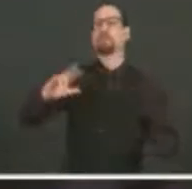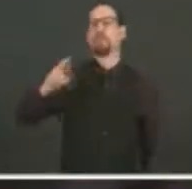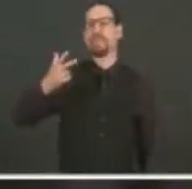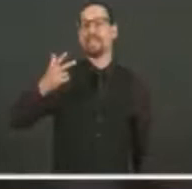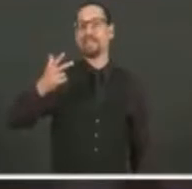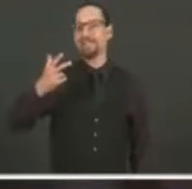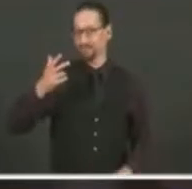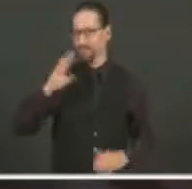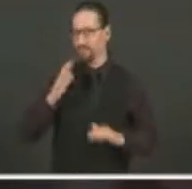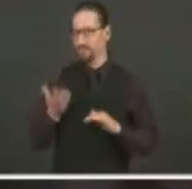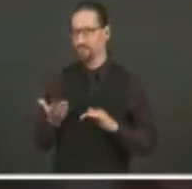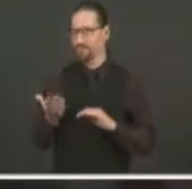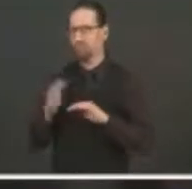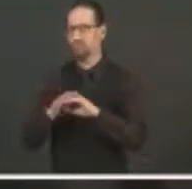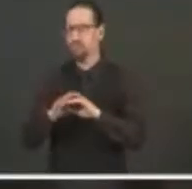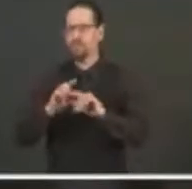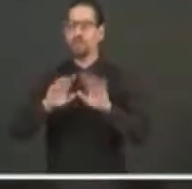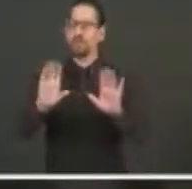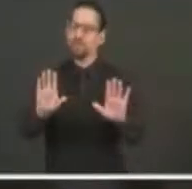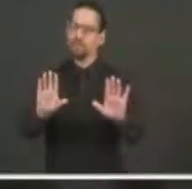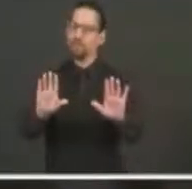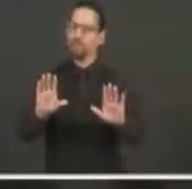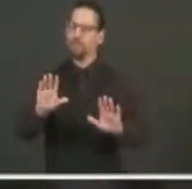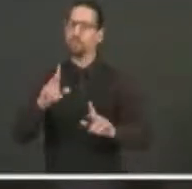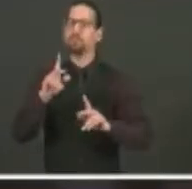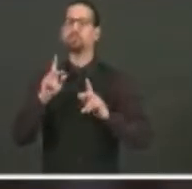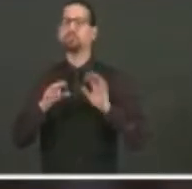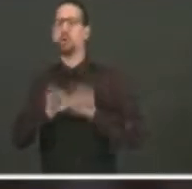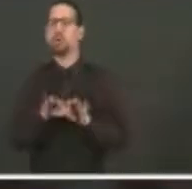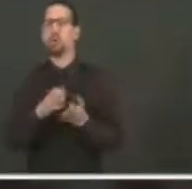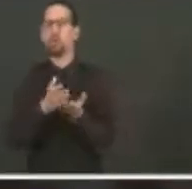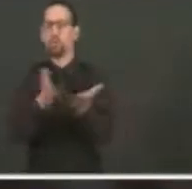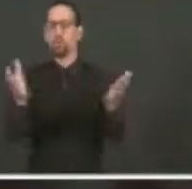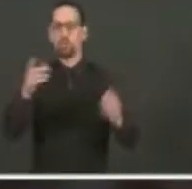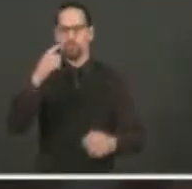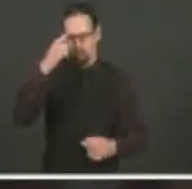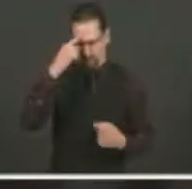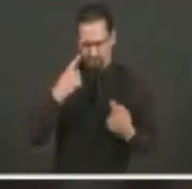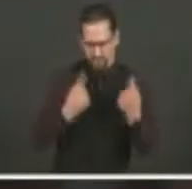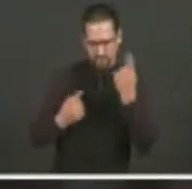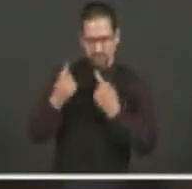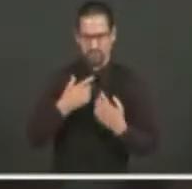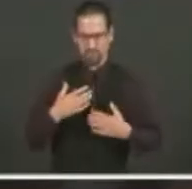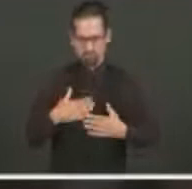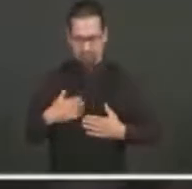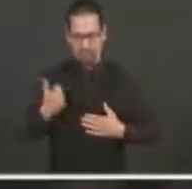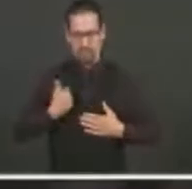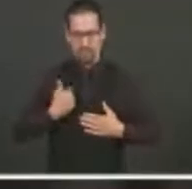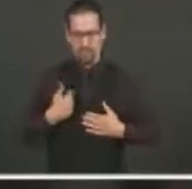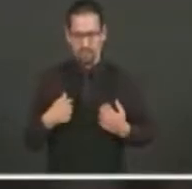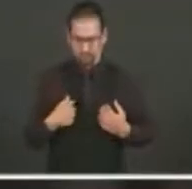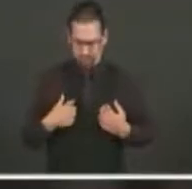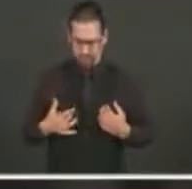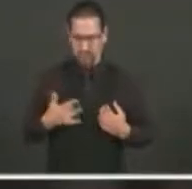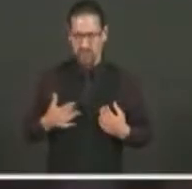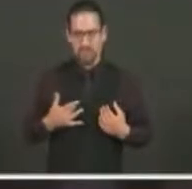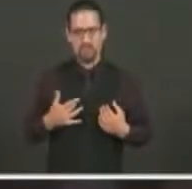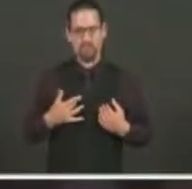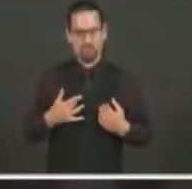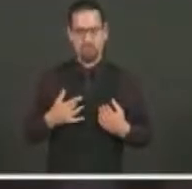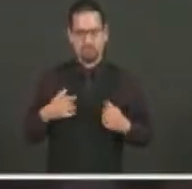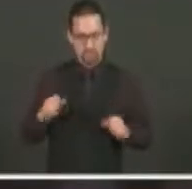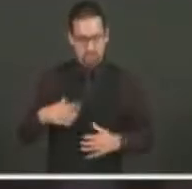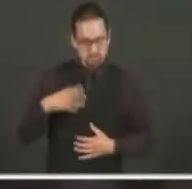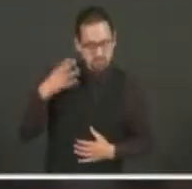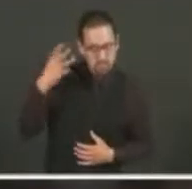there, people can and should exercise personal choice and responsibility. That's what we want to